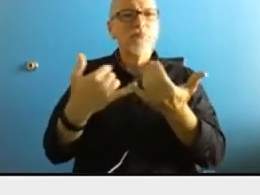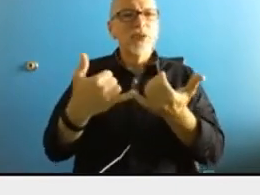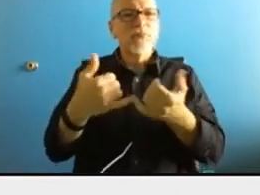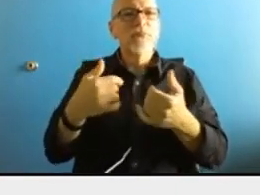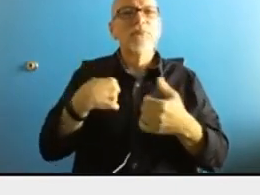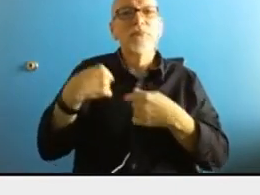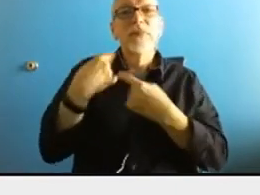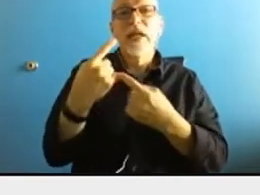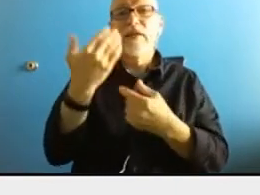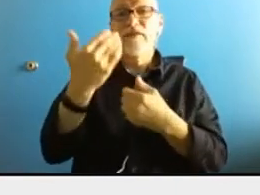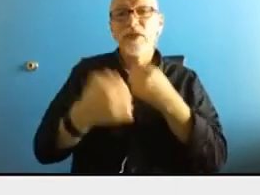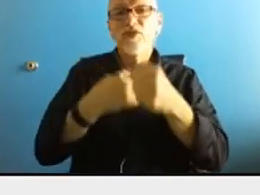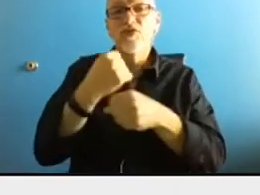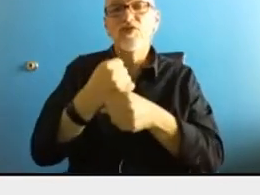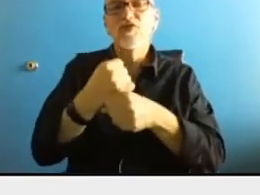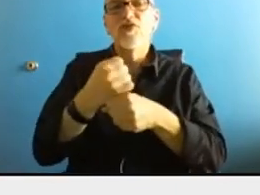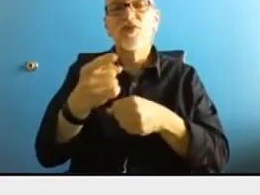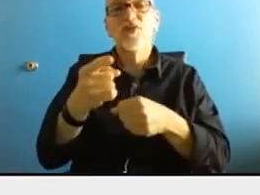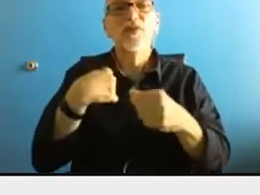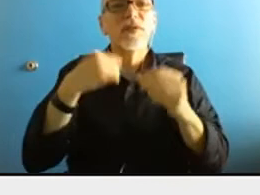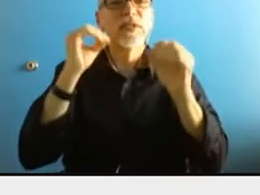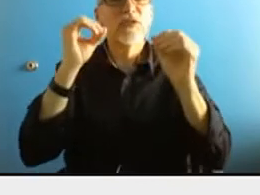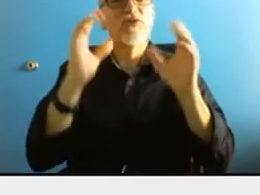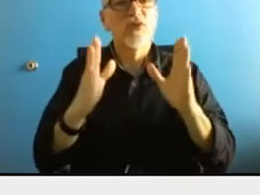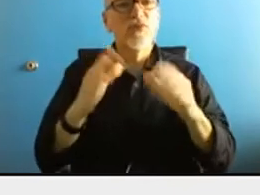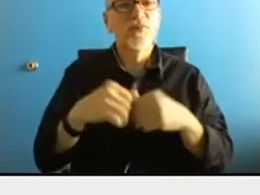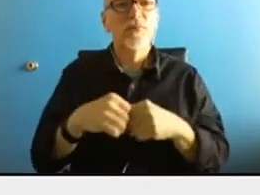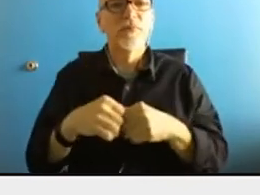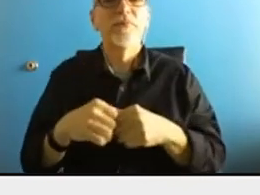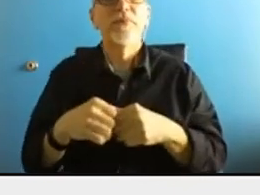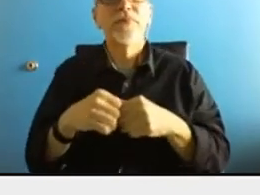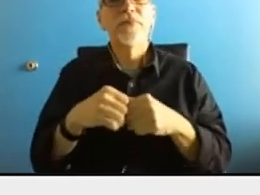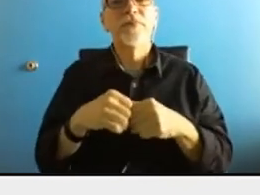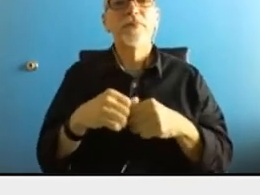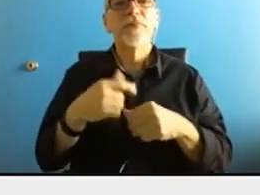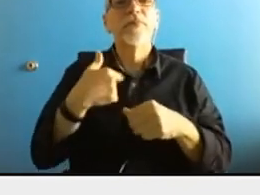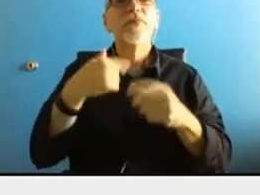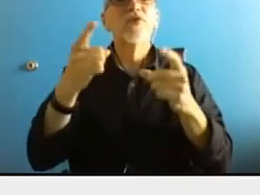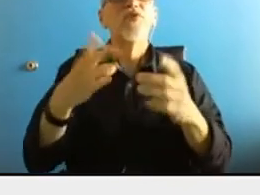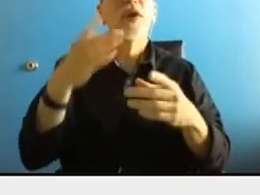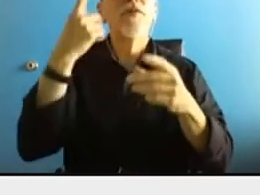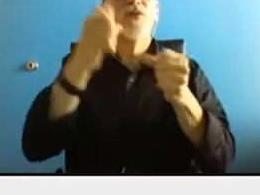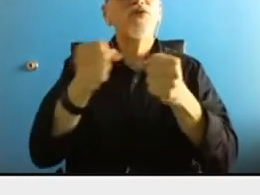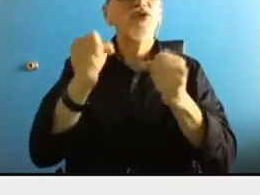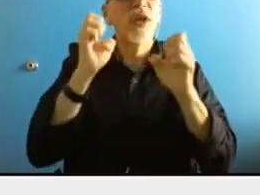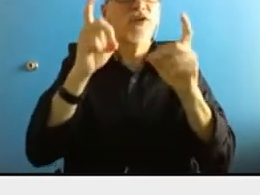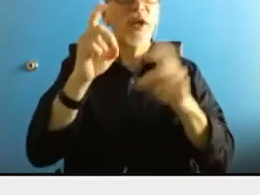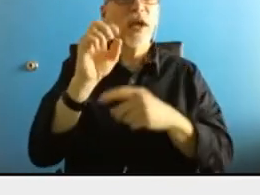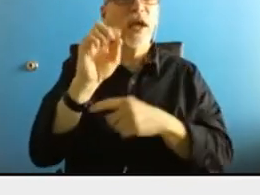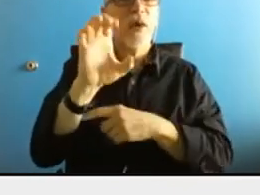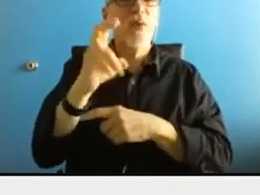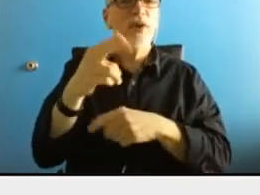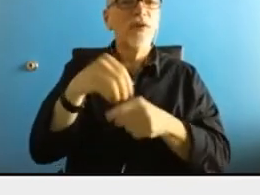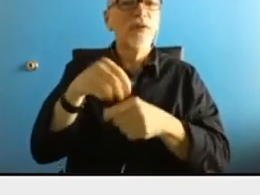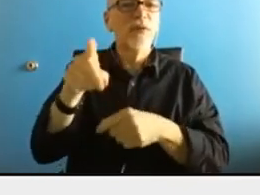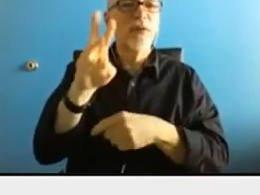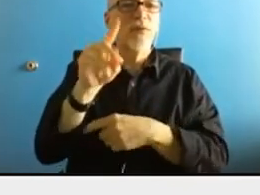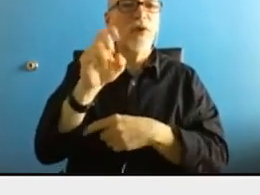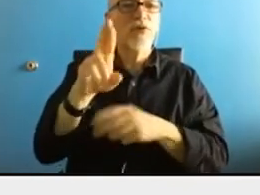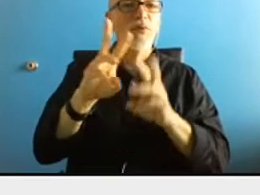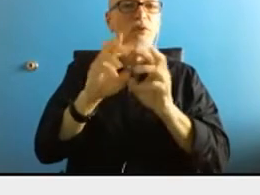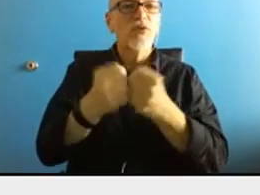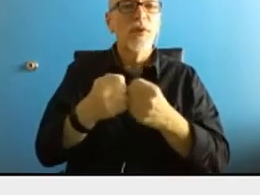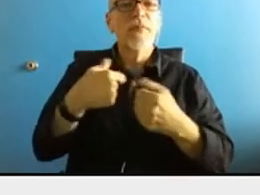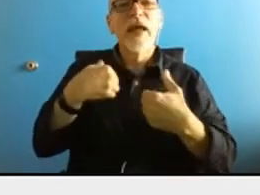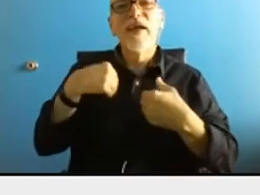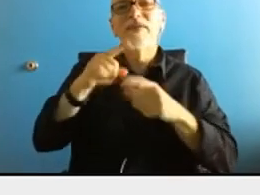15 years as an educator. I am the Director of Strategic Education Outreach at Wonder Workshop. I've held roles